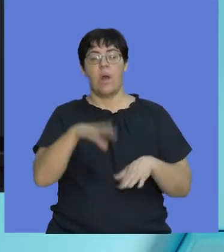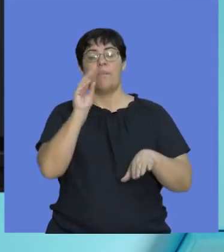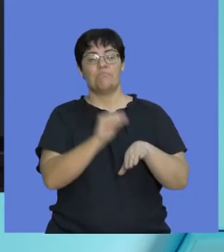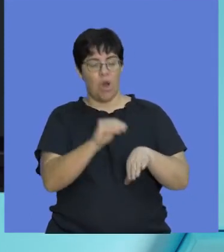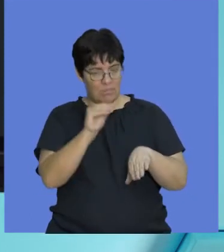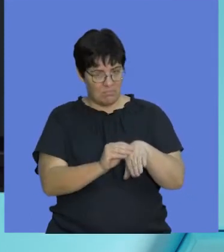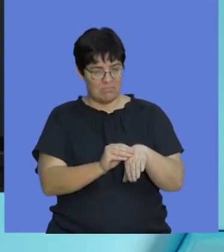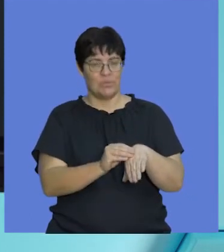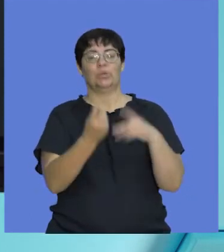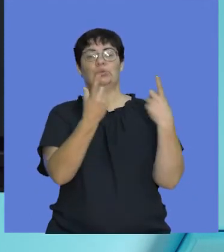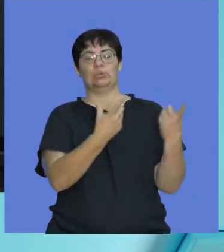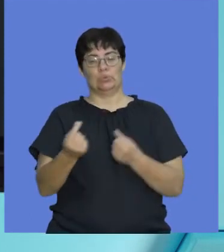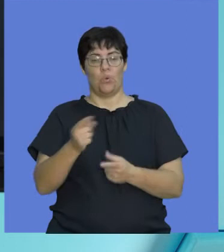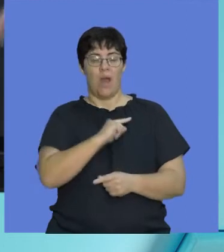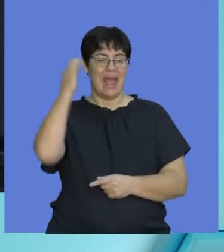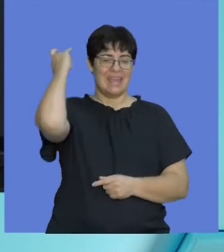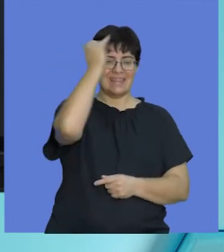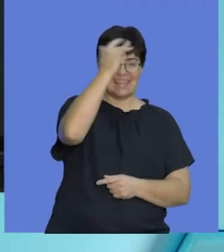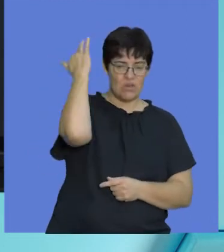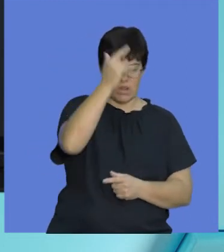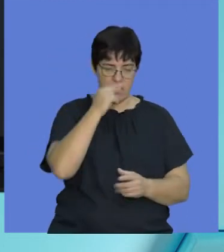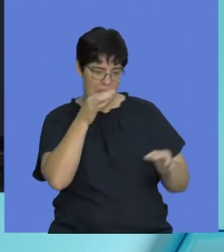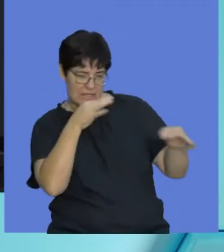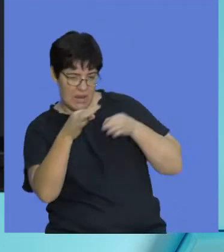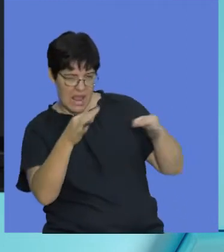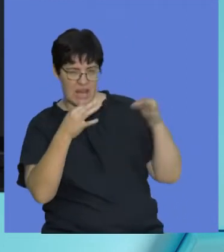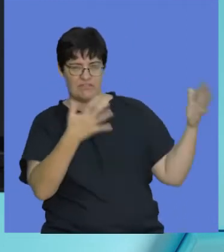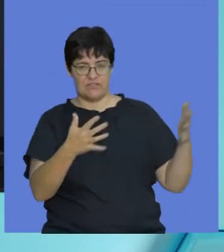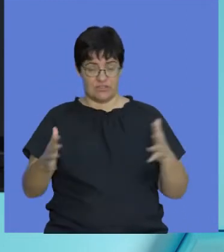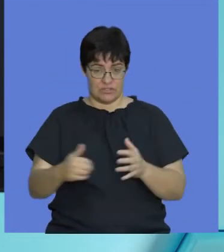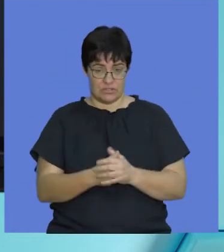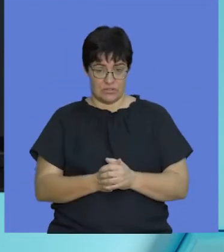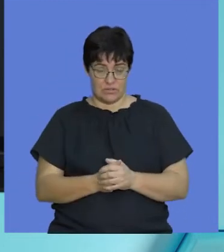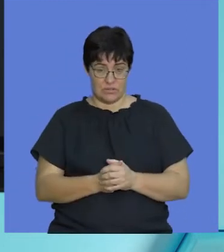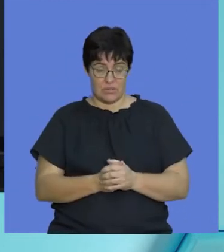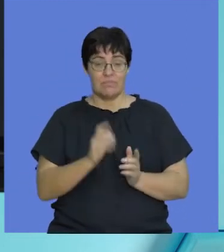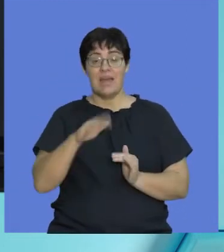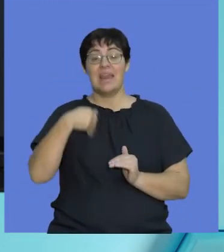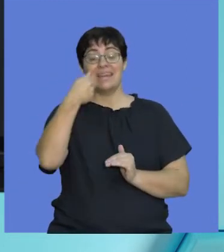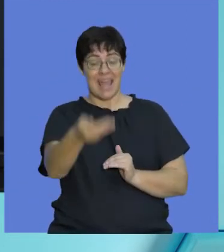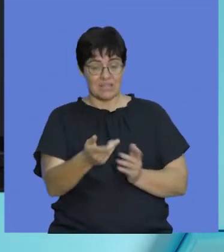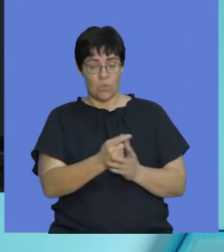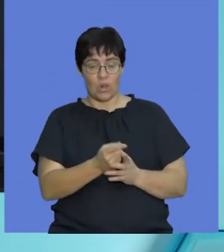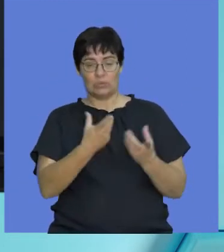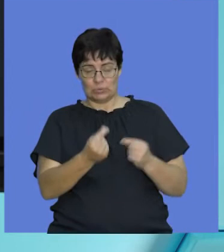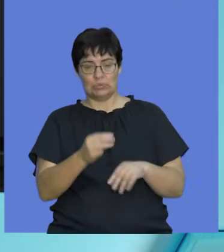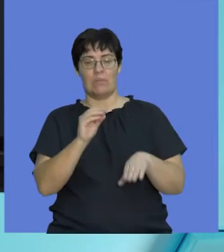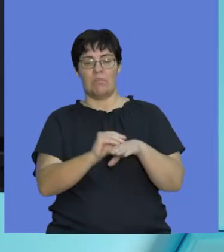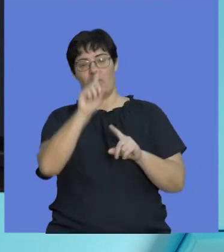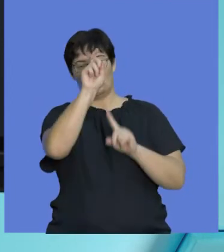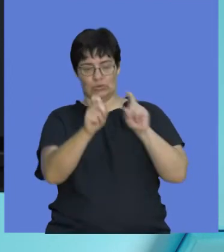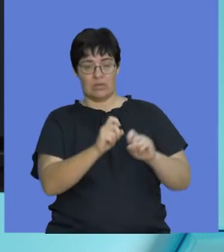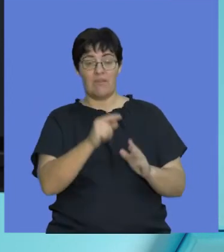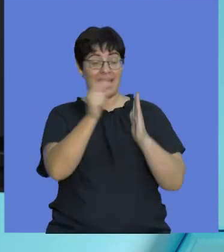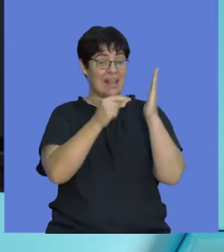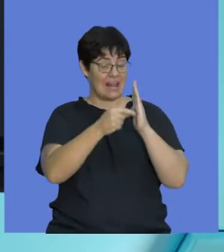to do problems, okay? Because that's all the theory. We need to do problems. We're going to do that in the next section. So